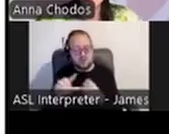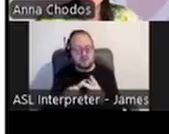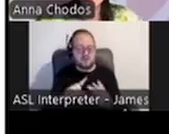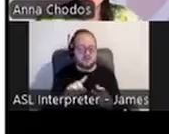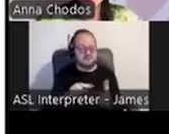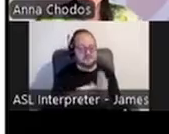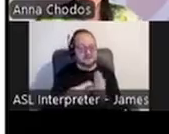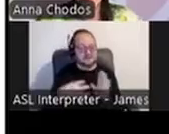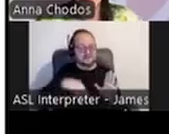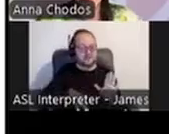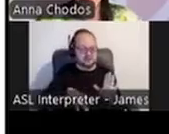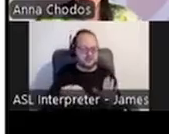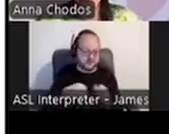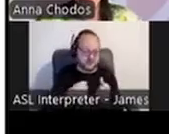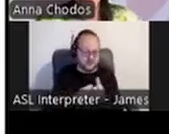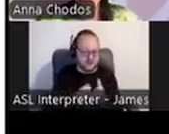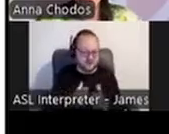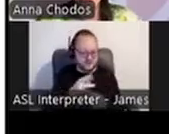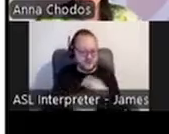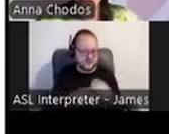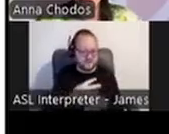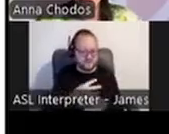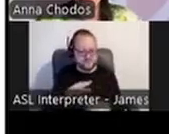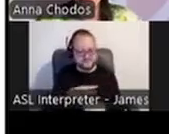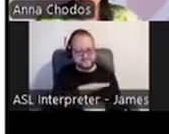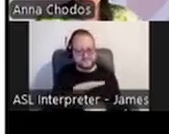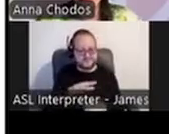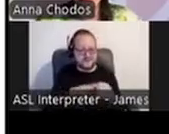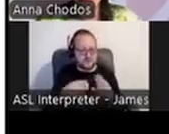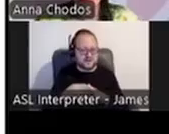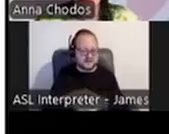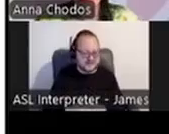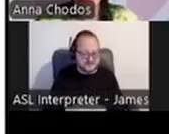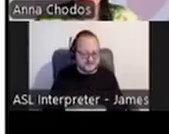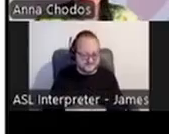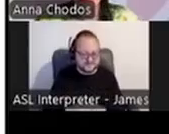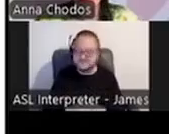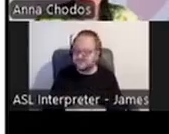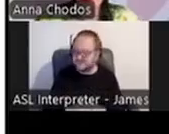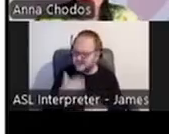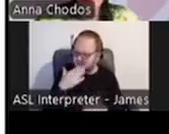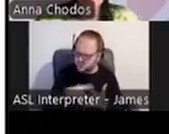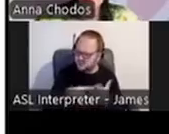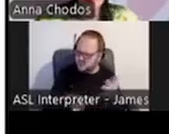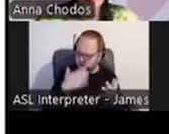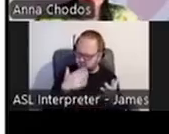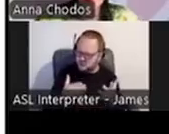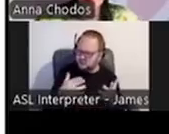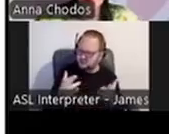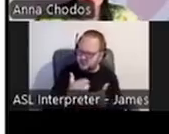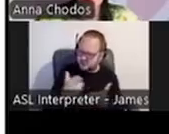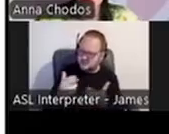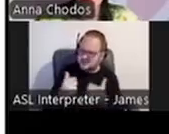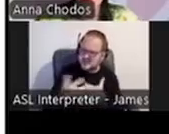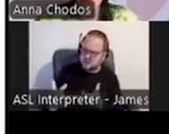Absolutely. All really great strategies as well to engage the caregivers. So thanks for sharing those in addition. And we can take a look at our